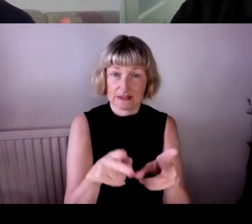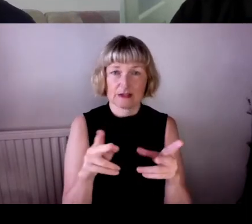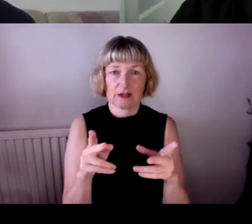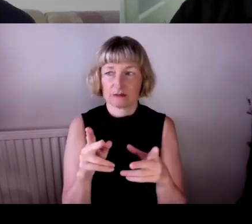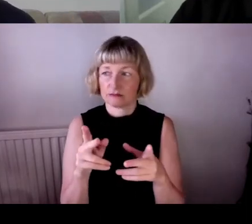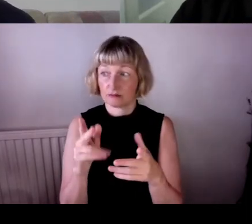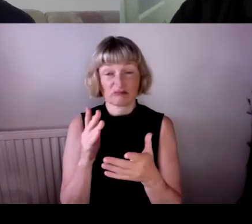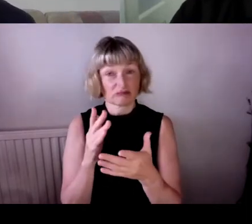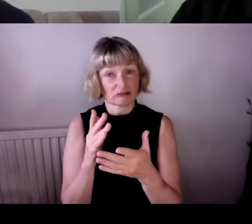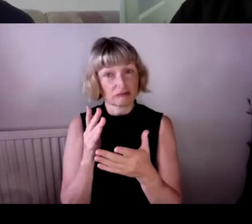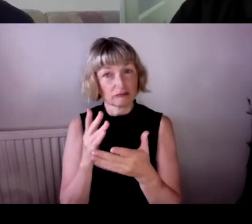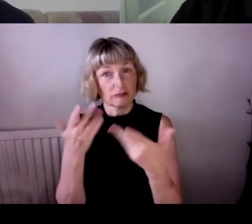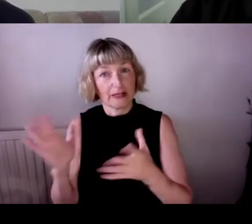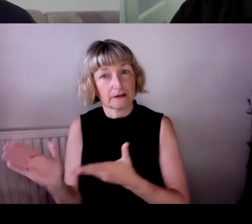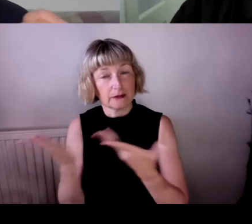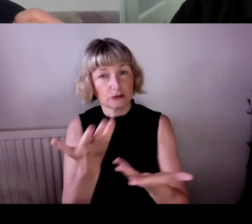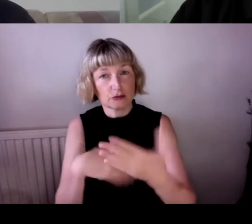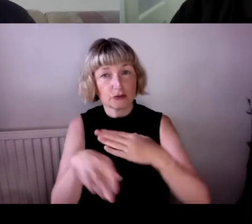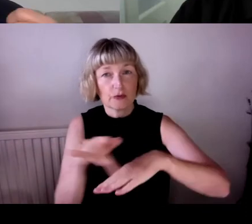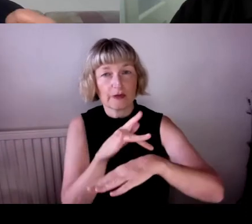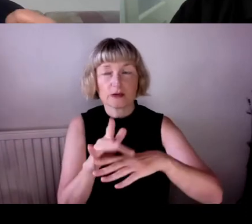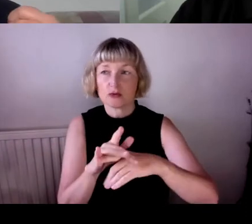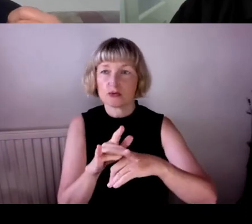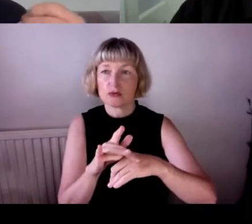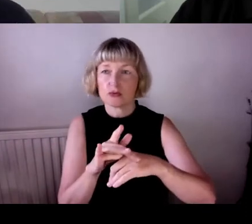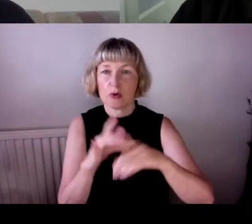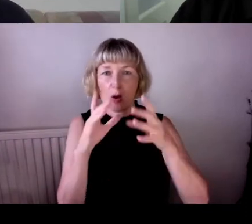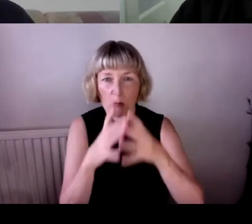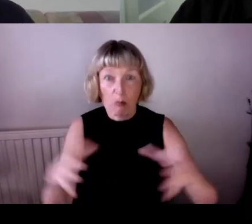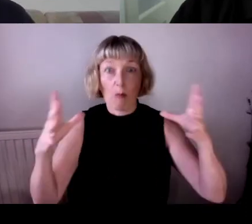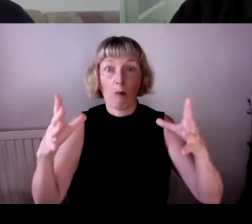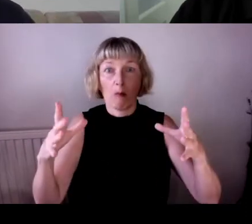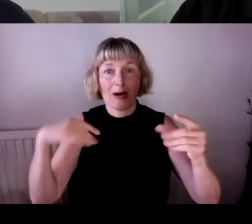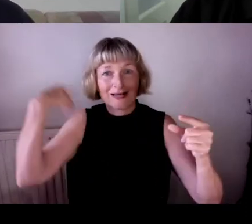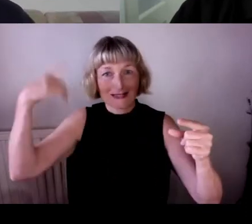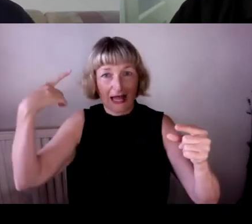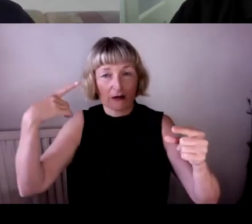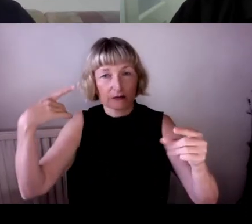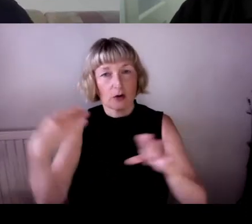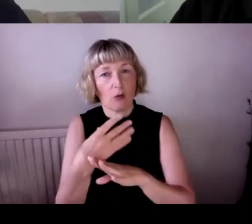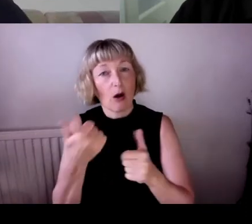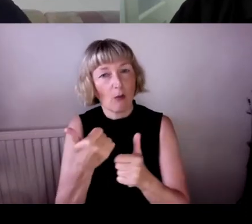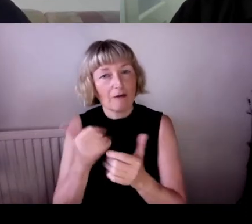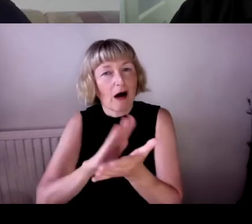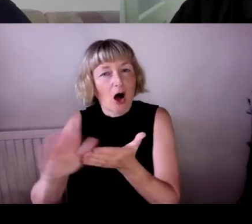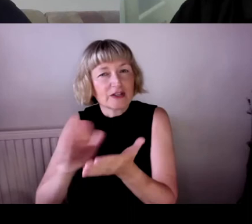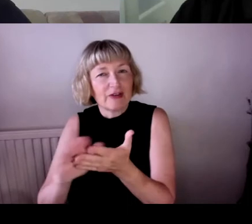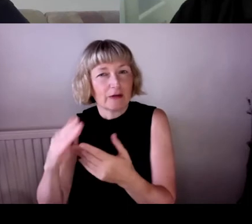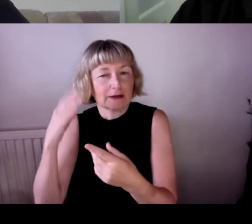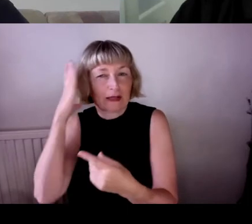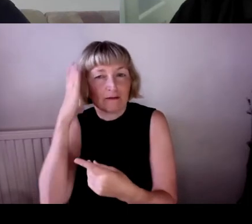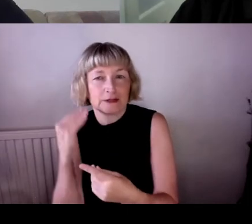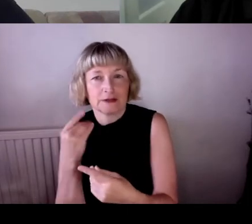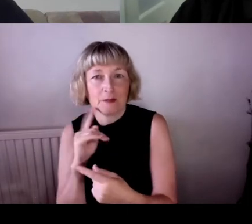enhance the sound for people who are hard of hearing. And it works very well. And then they realise, oh, we could do this for audio description